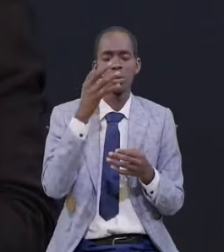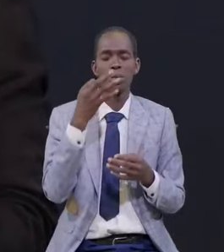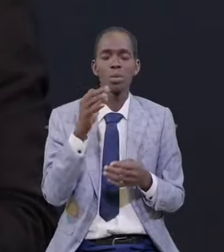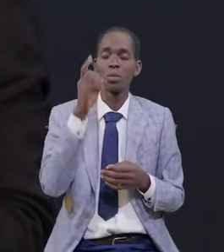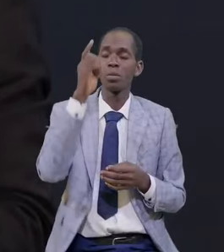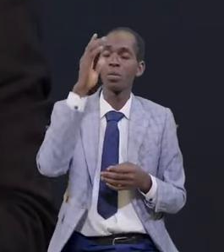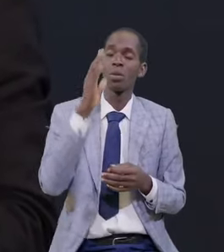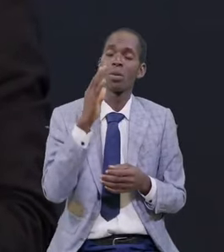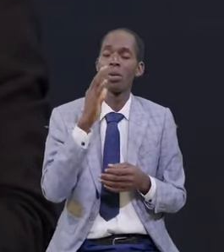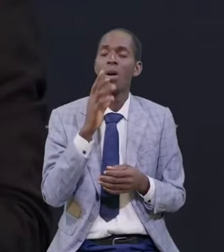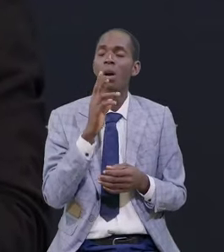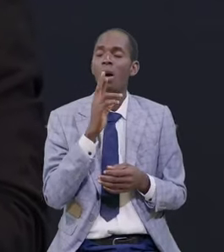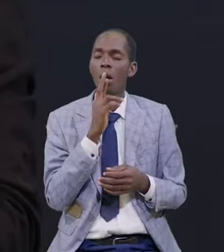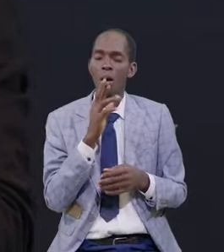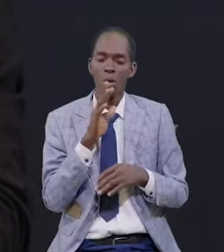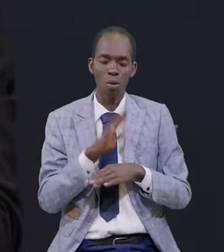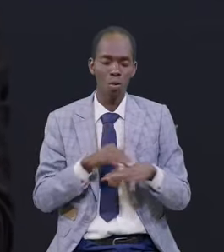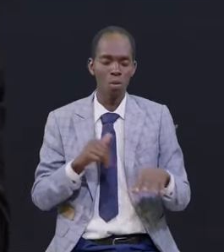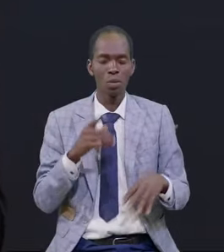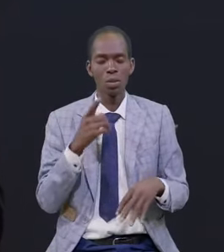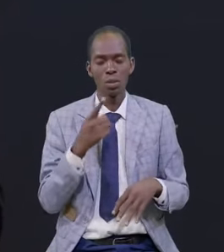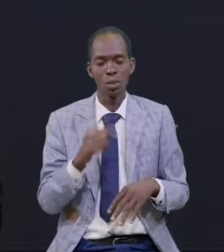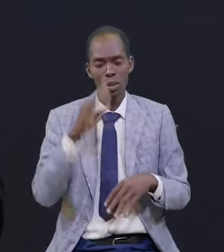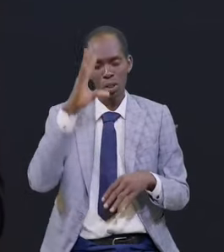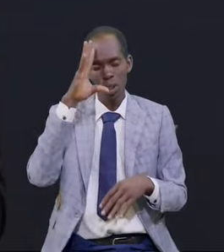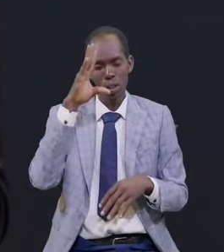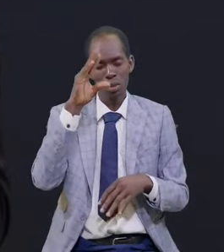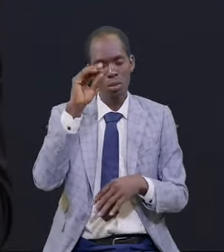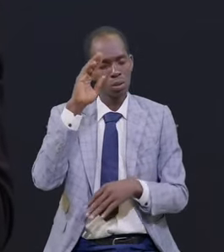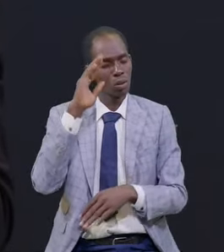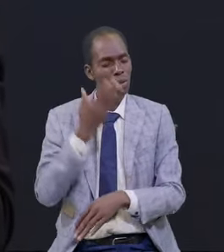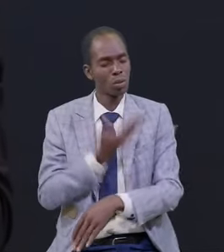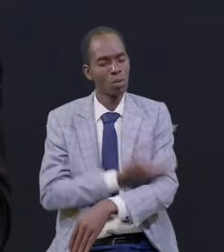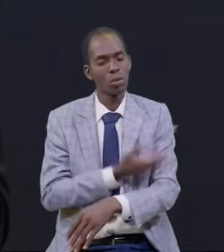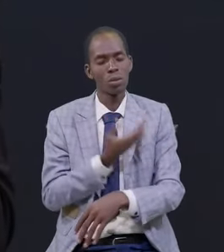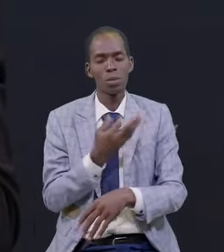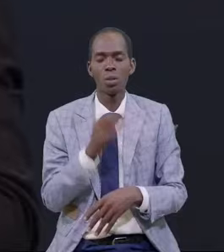God they are the sons of